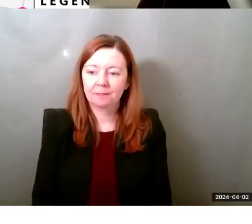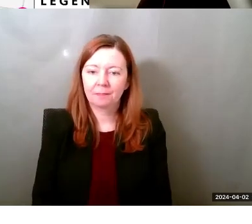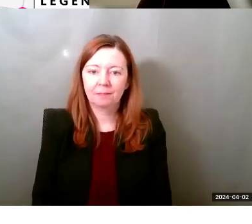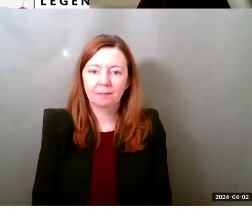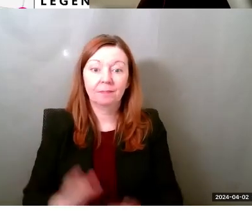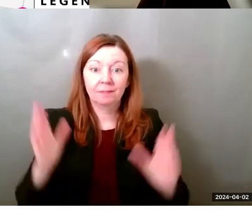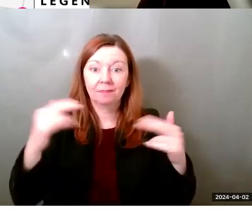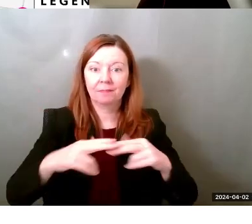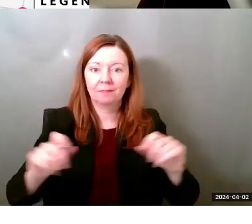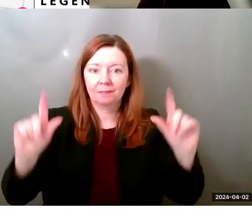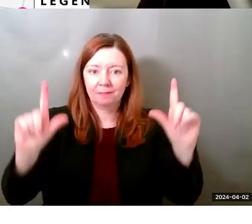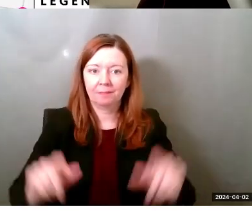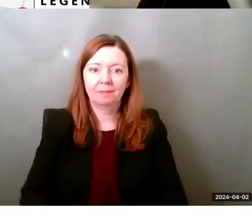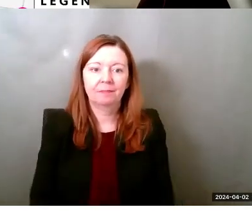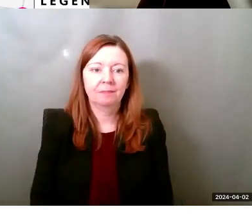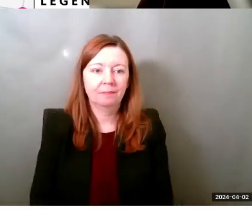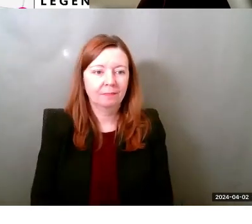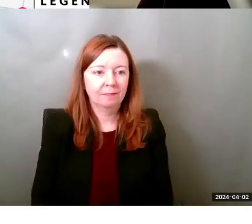Next slide.